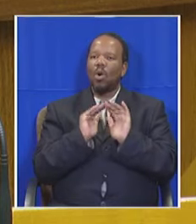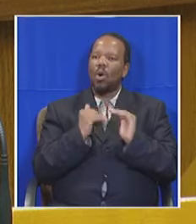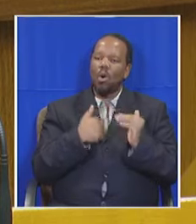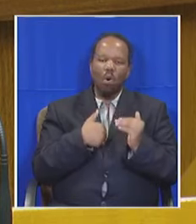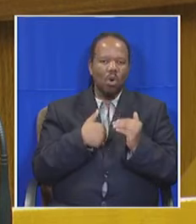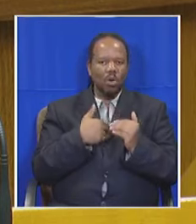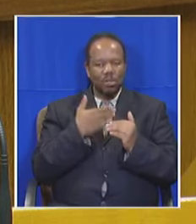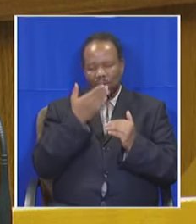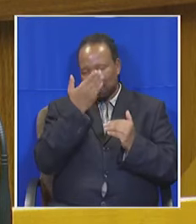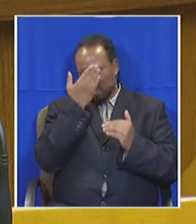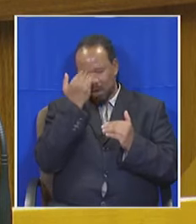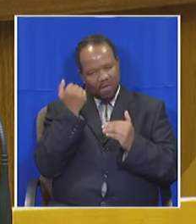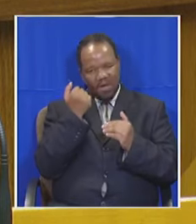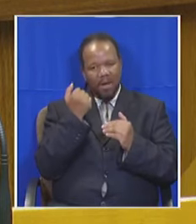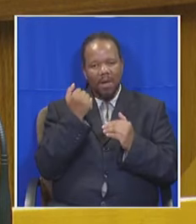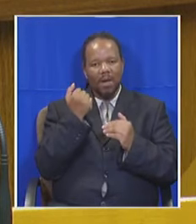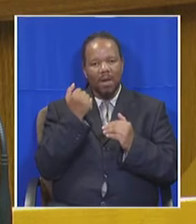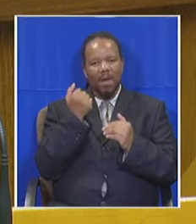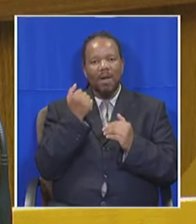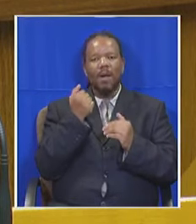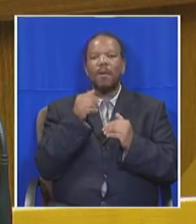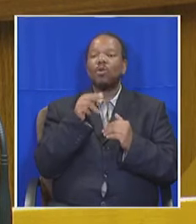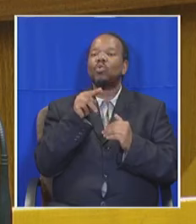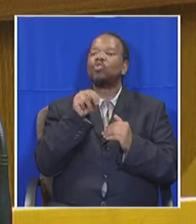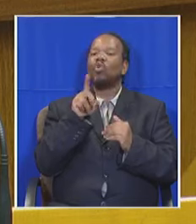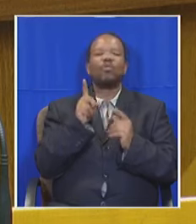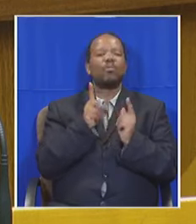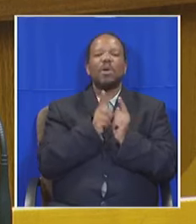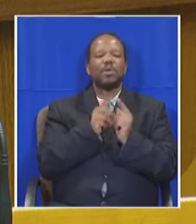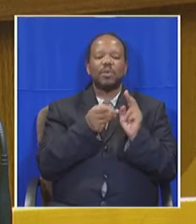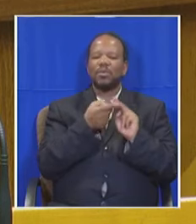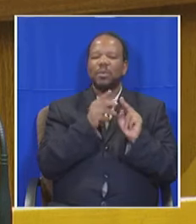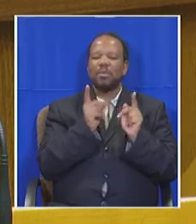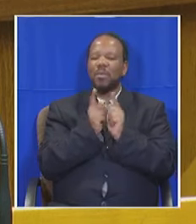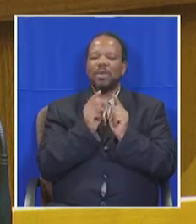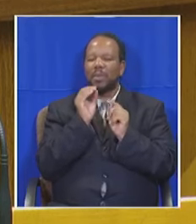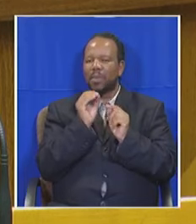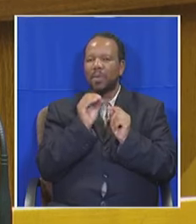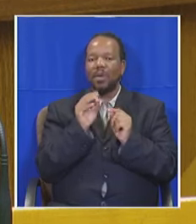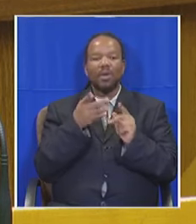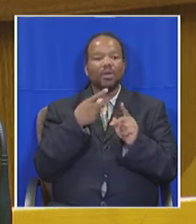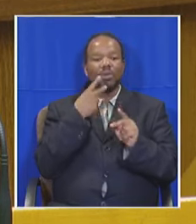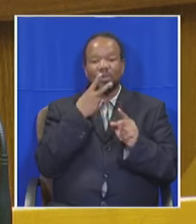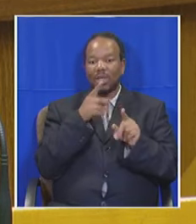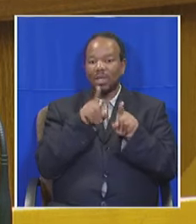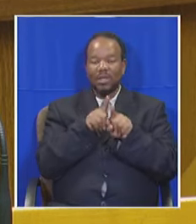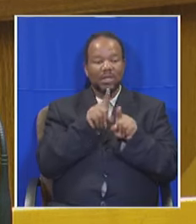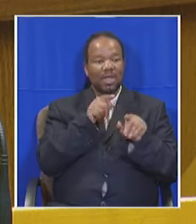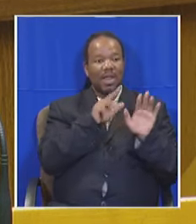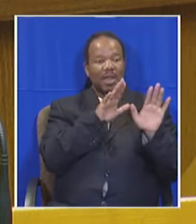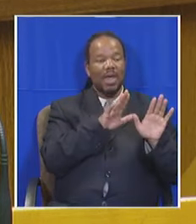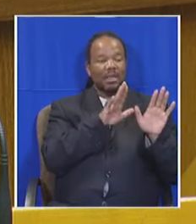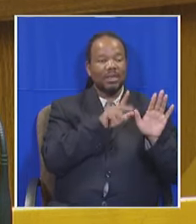meet and never met Kenneth Mtakathi Ndlovu. But these two struggles